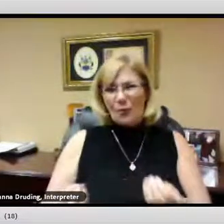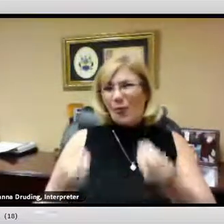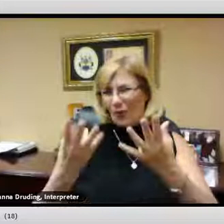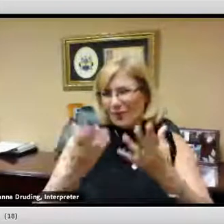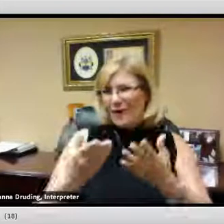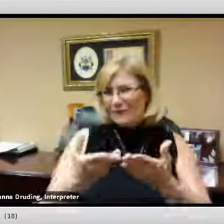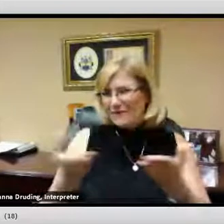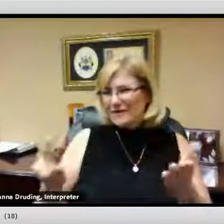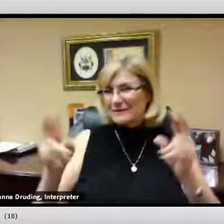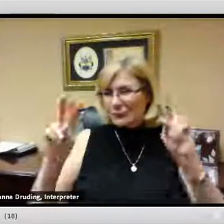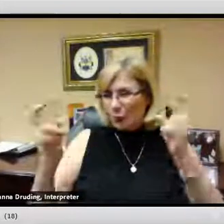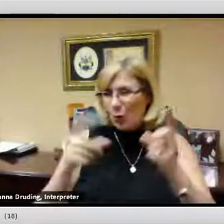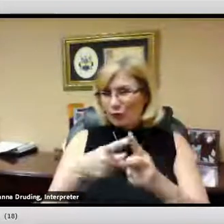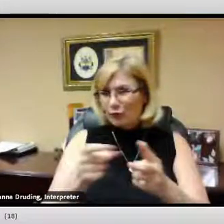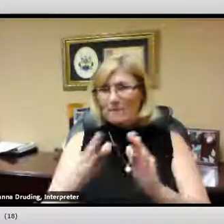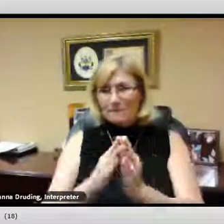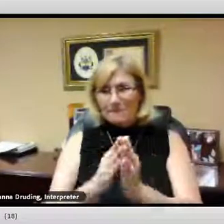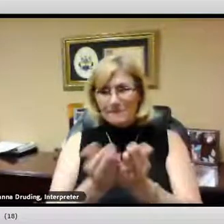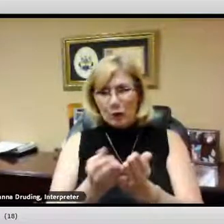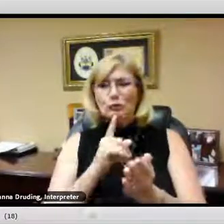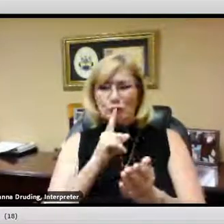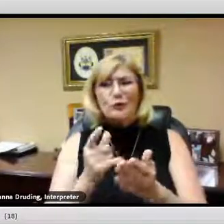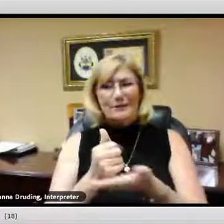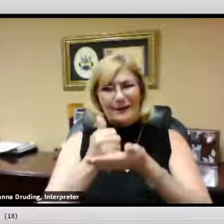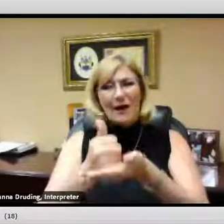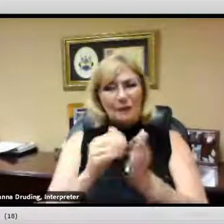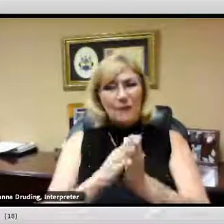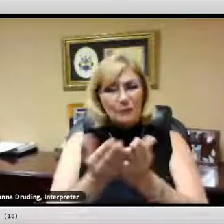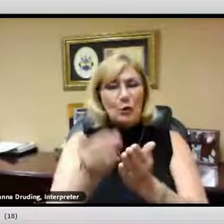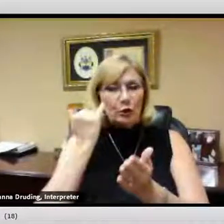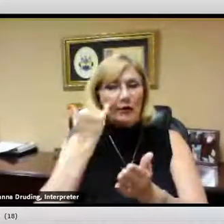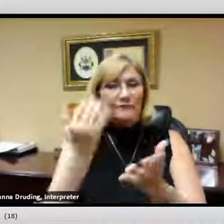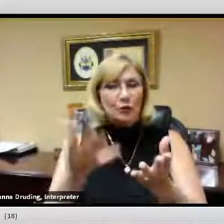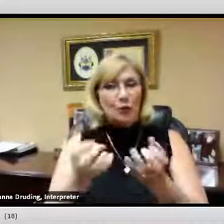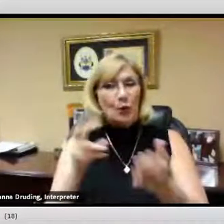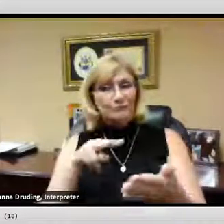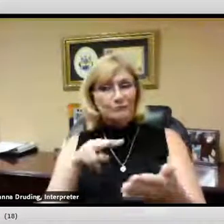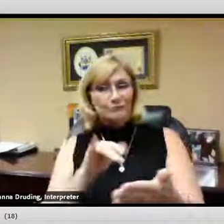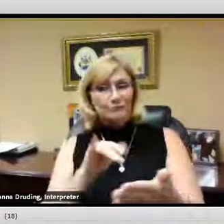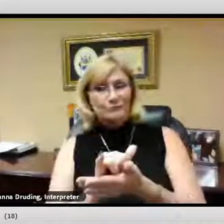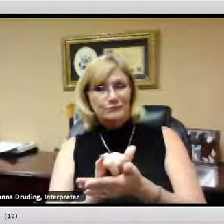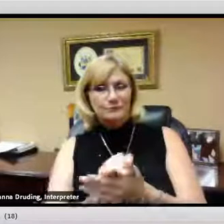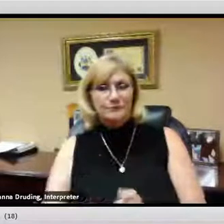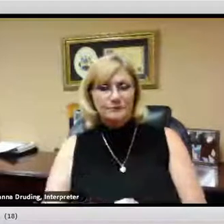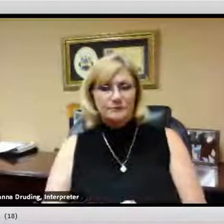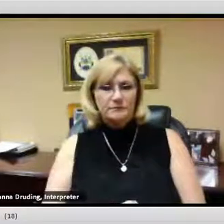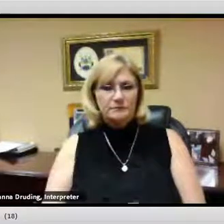lot of this is quoted from the book. It's a very helpful book if you want to take a look at it.